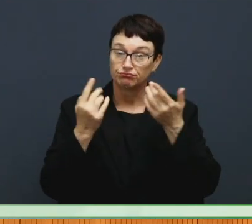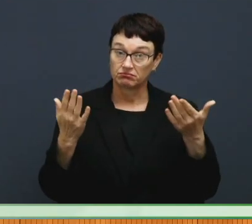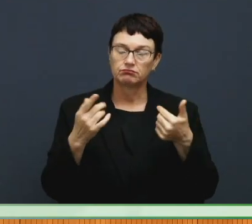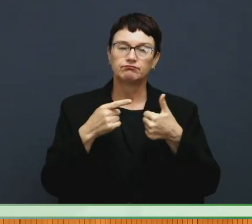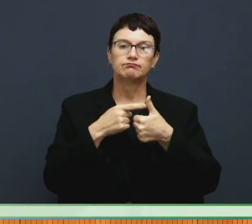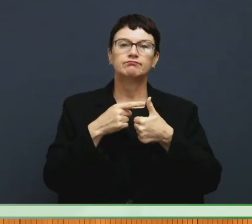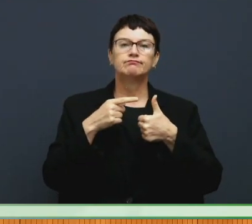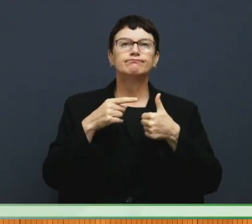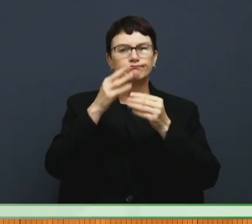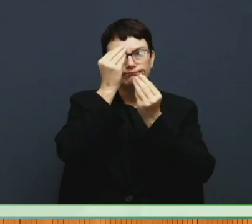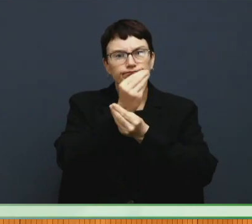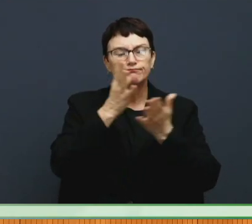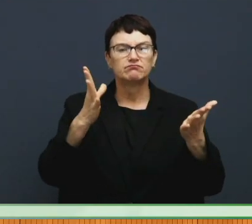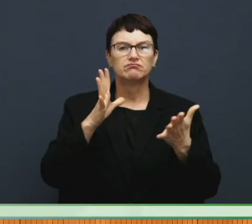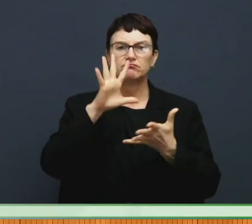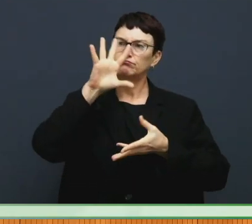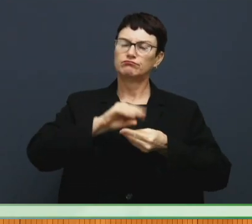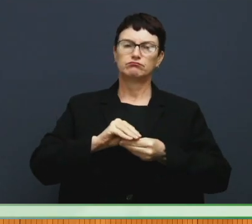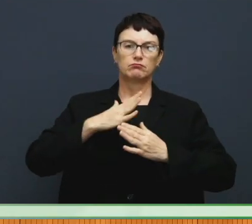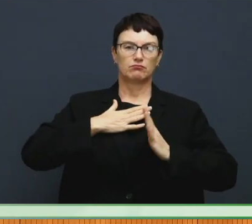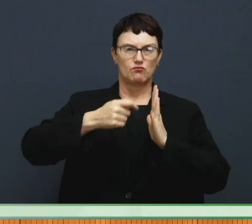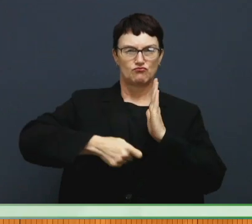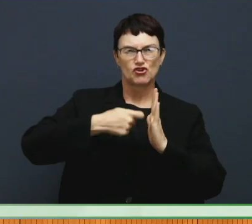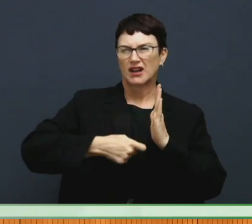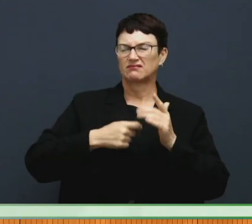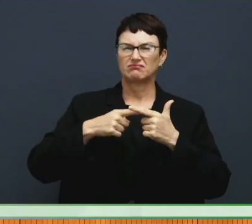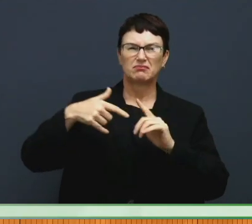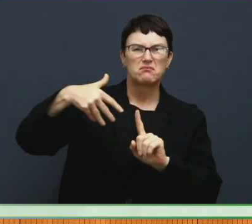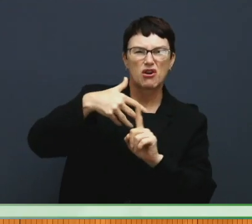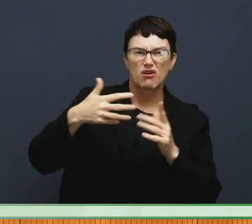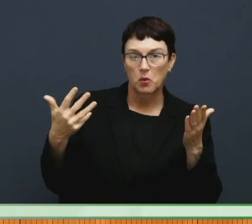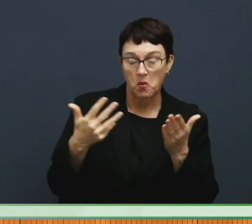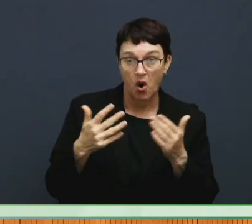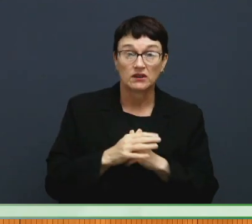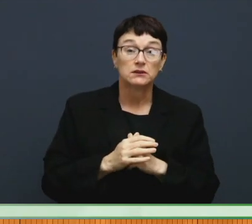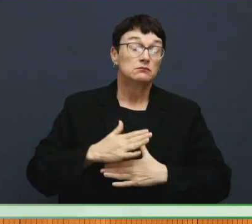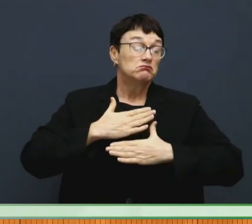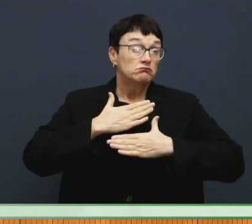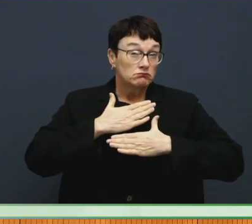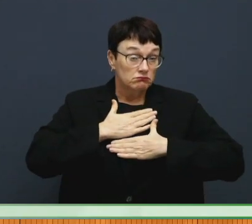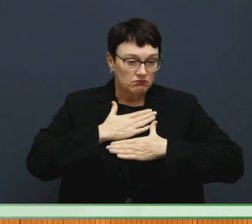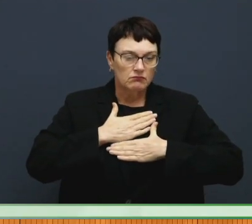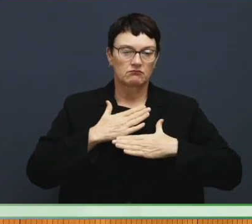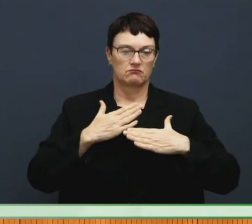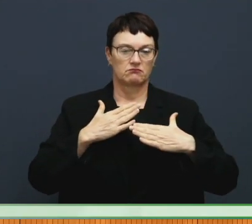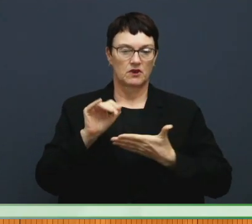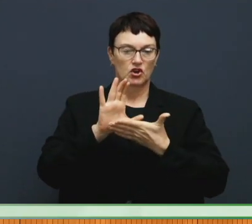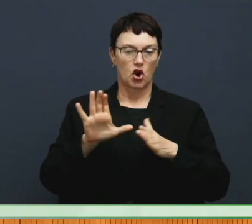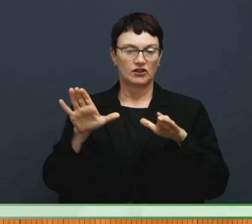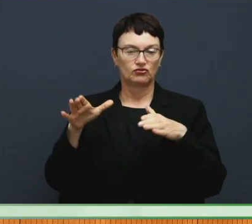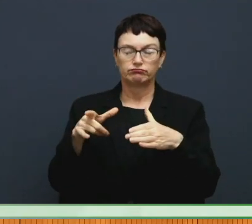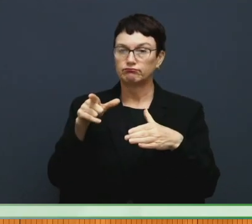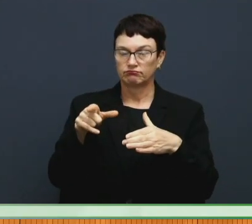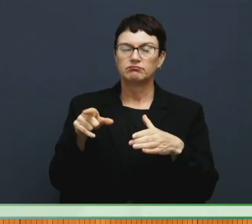background. This College of Special Education launched higher vocational education programs